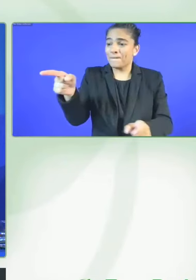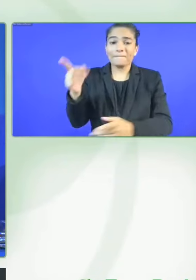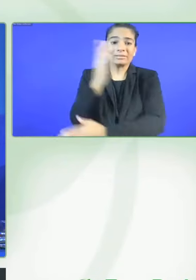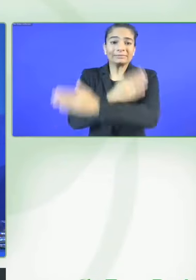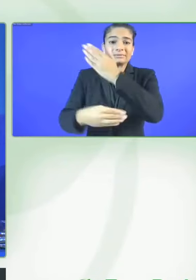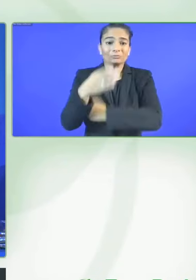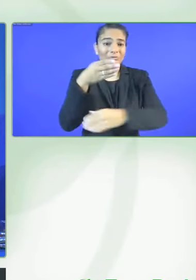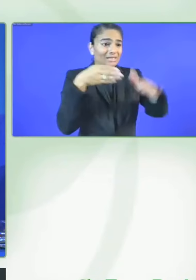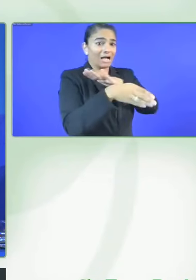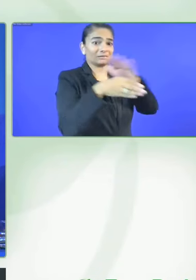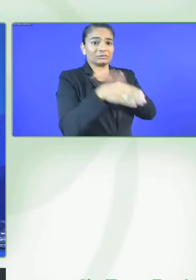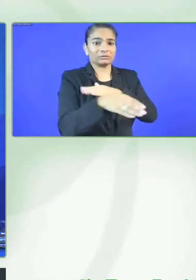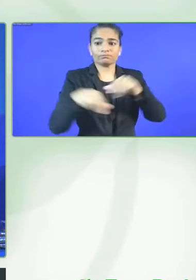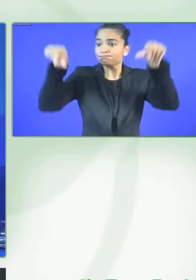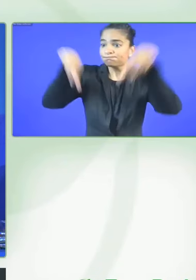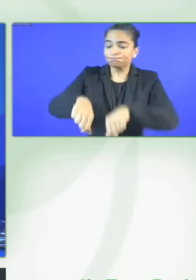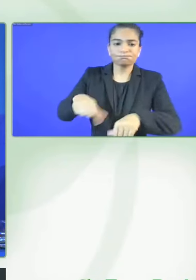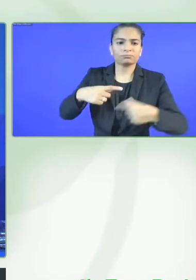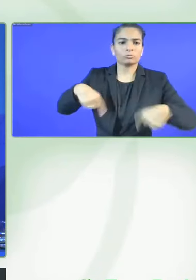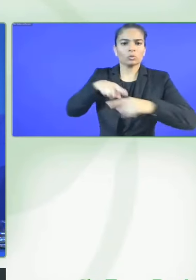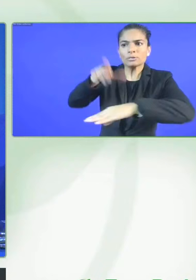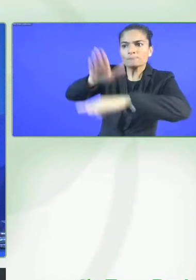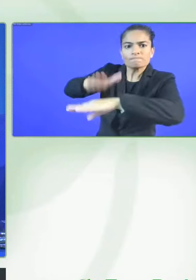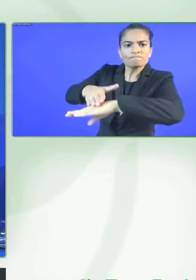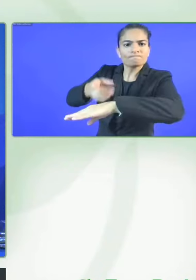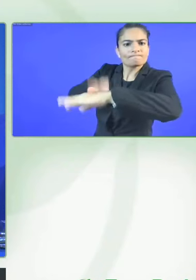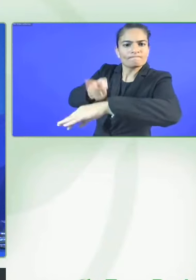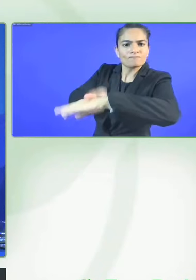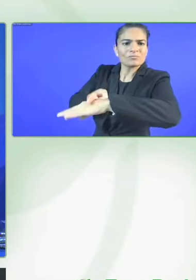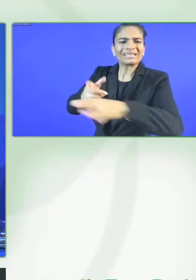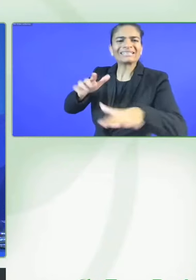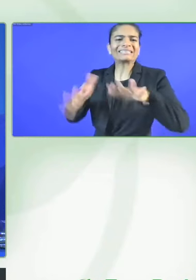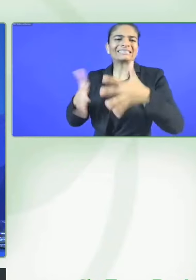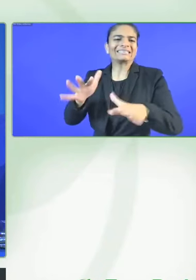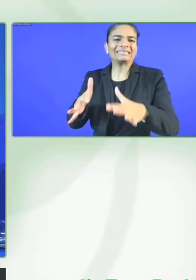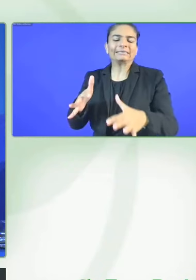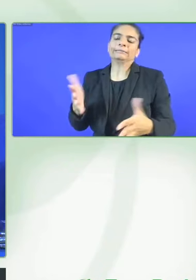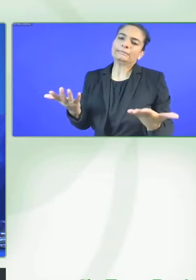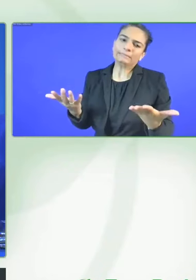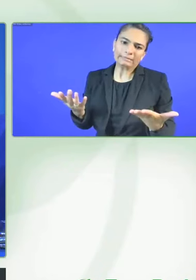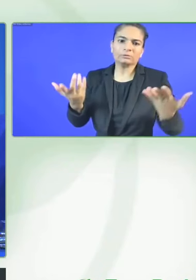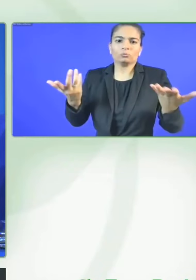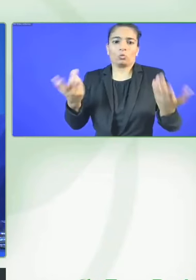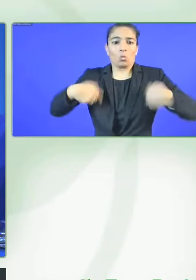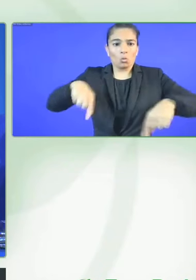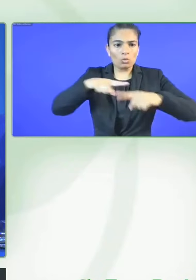right claims, some of which having a lot of truth to them